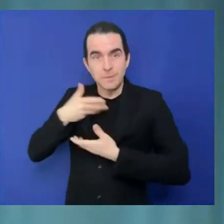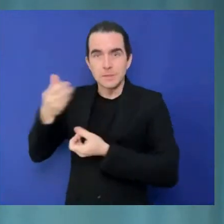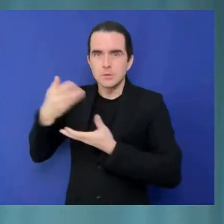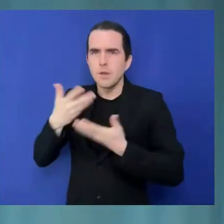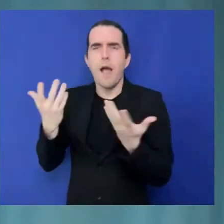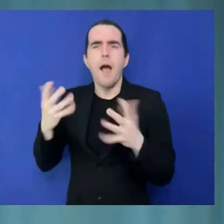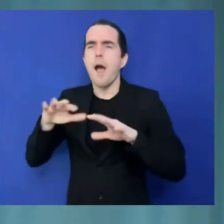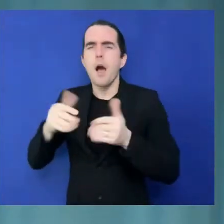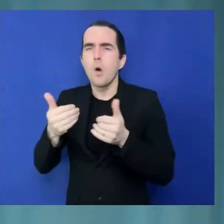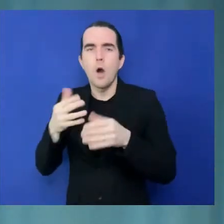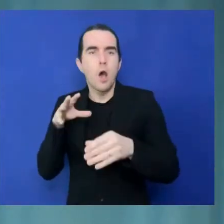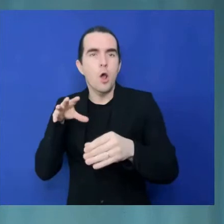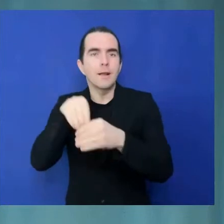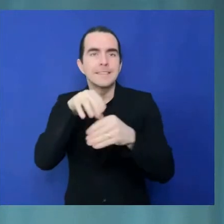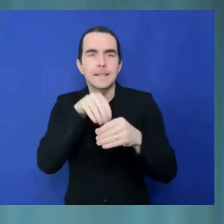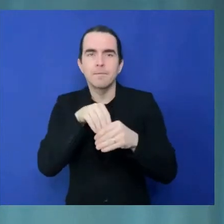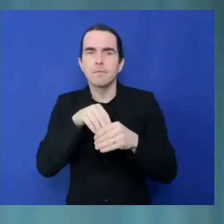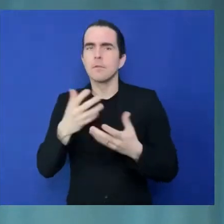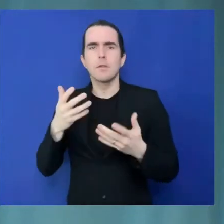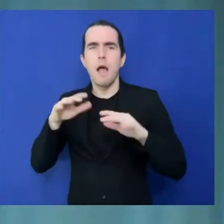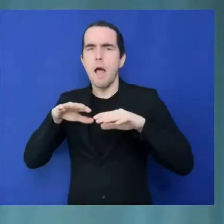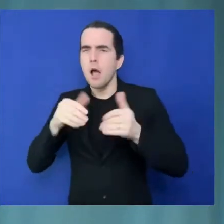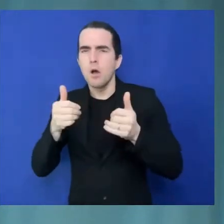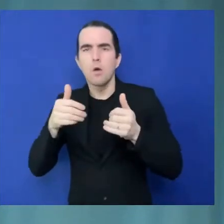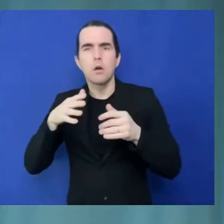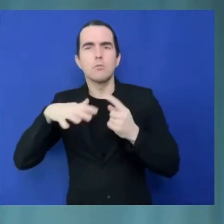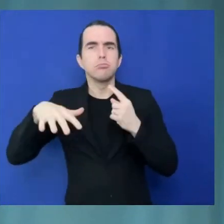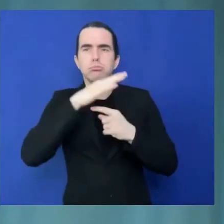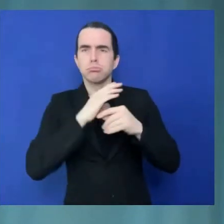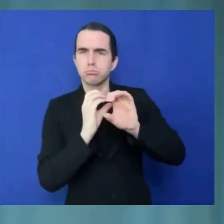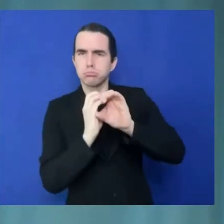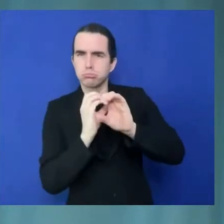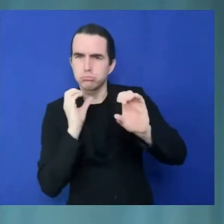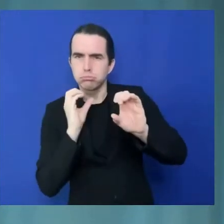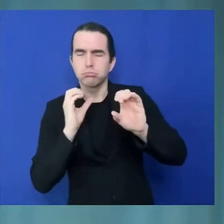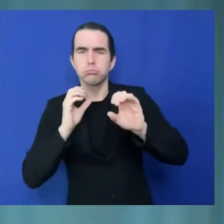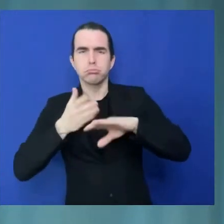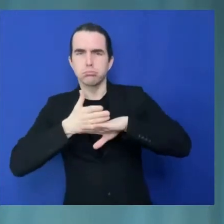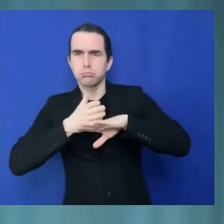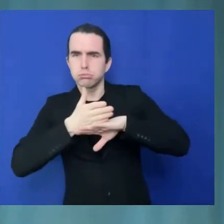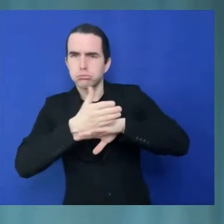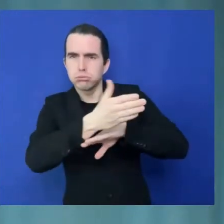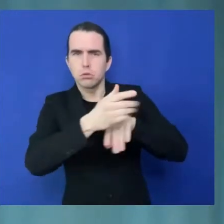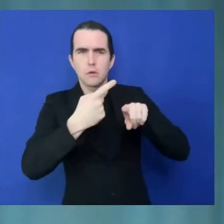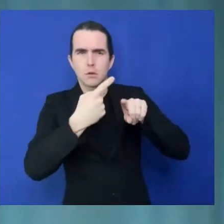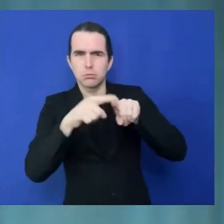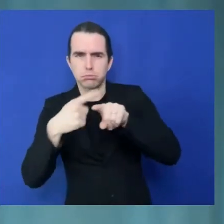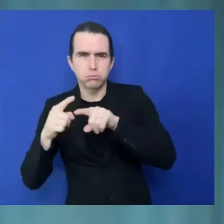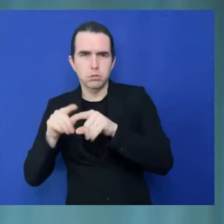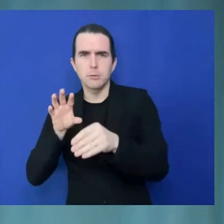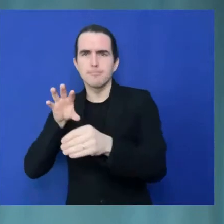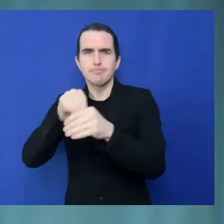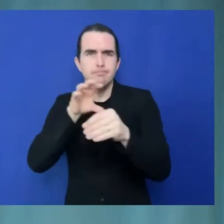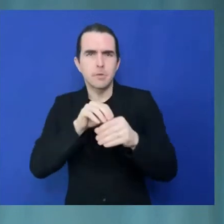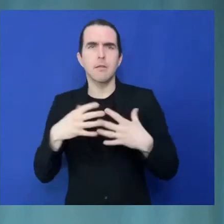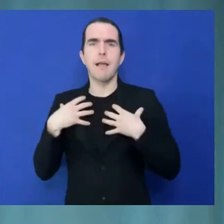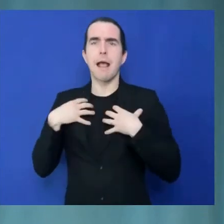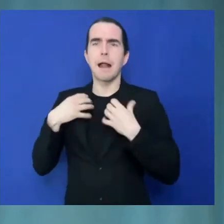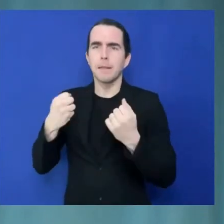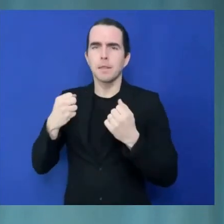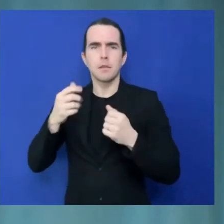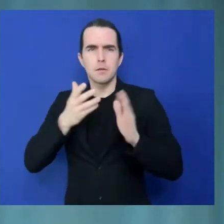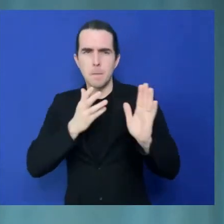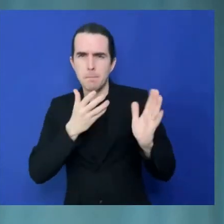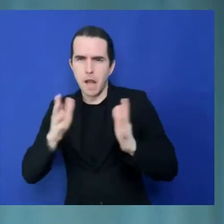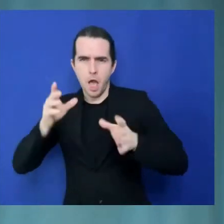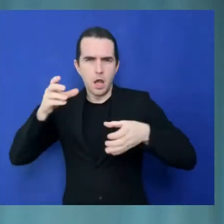a committed partner. In 2019, the Secretary General launched the UN Disability Inclusion Strategy with a dedicated